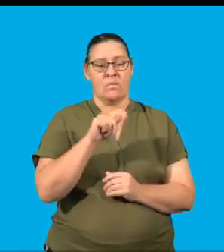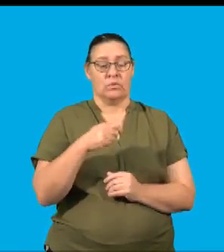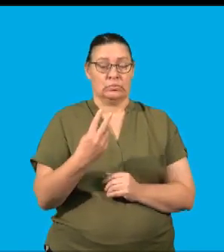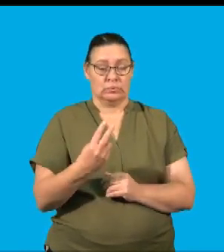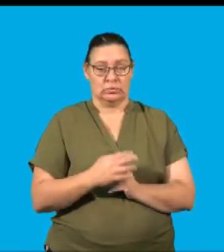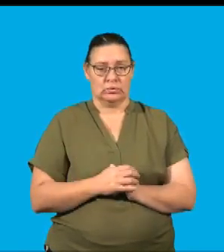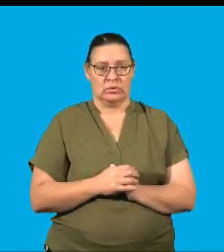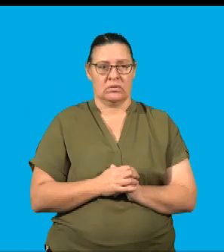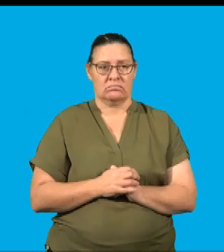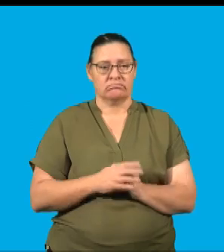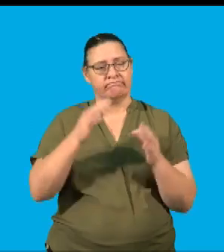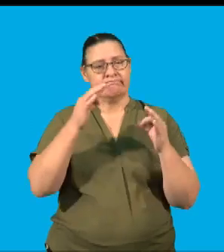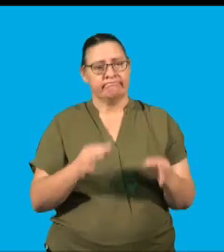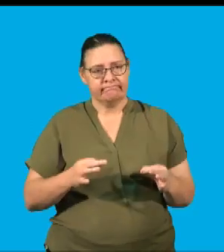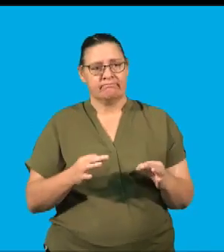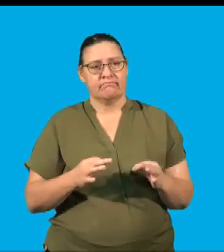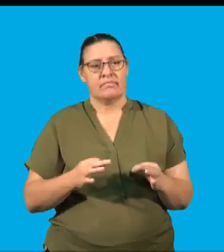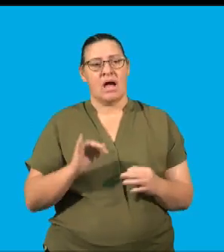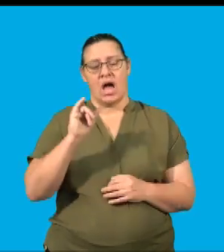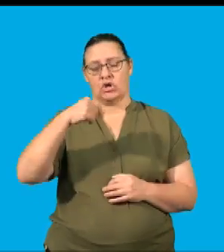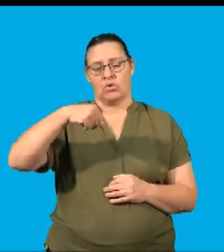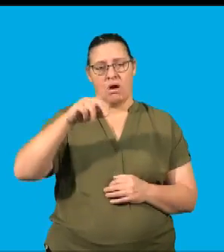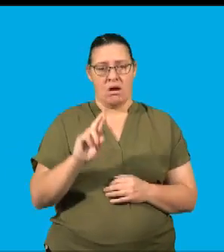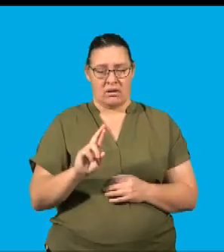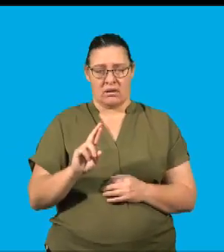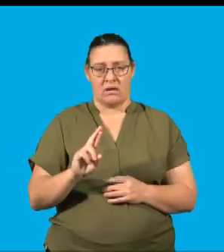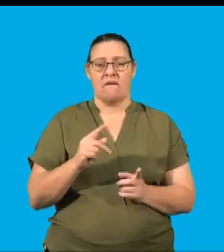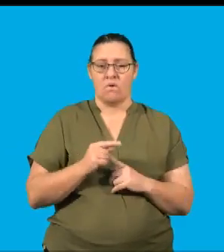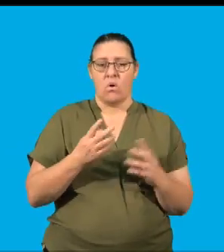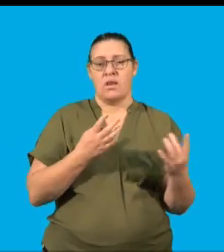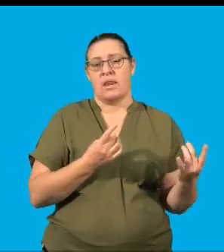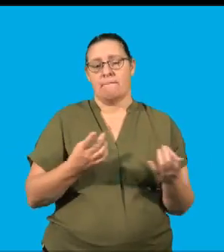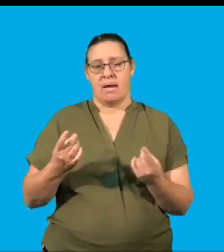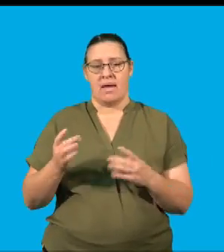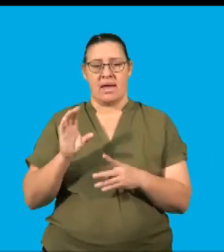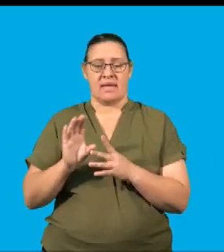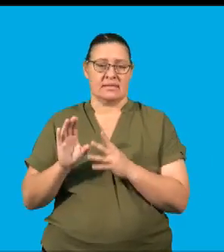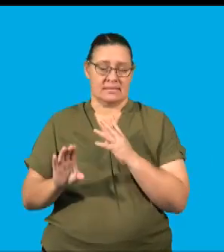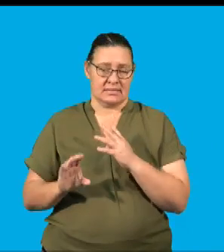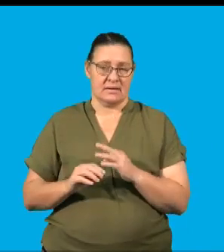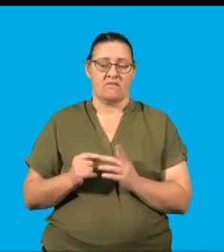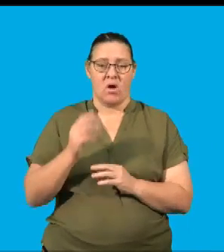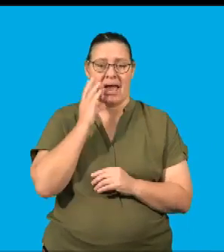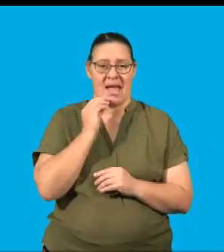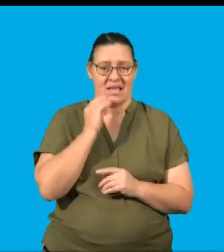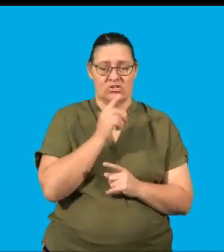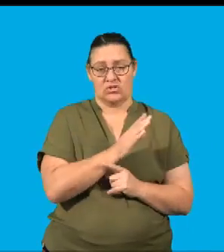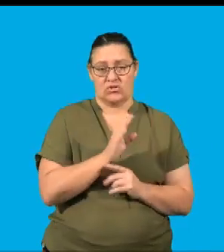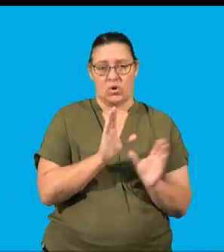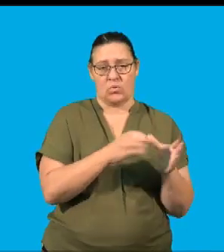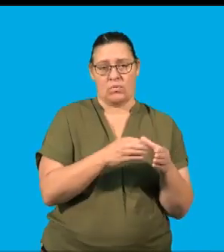4.2, determine the interquartile range for the number of cases per age